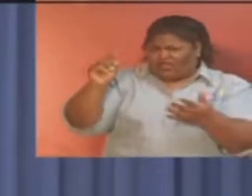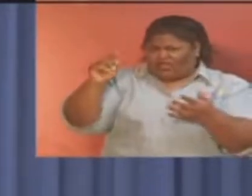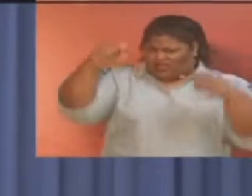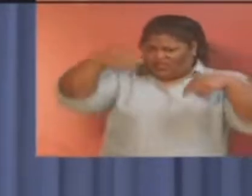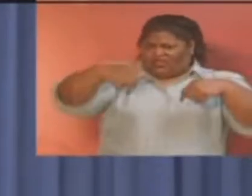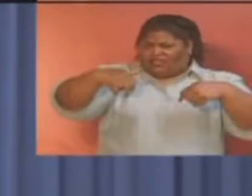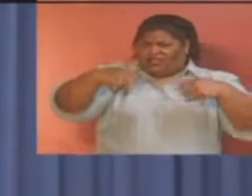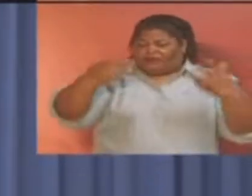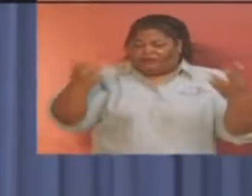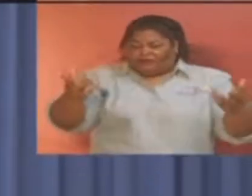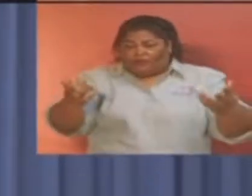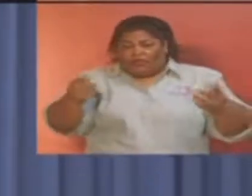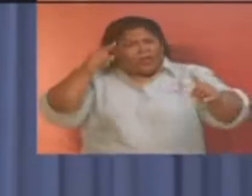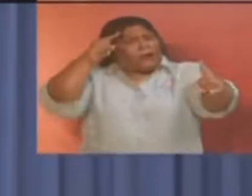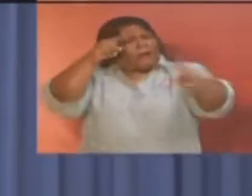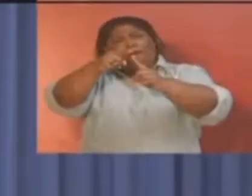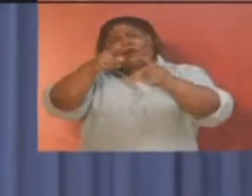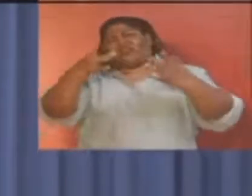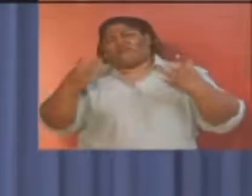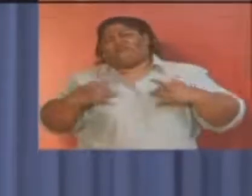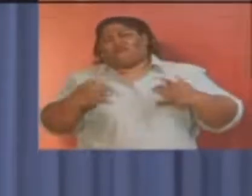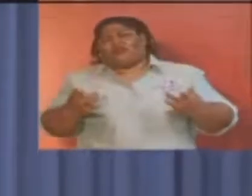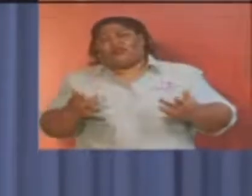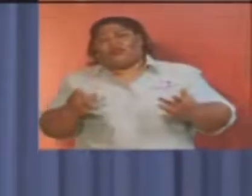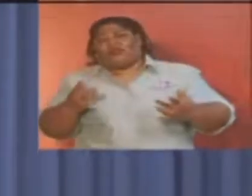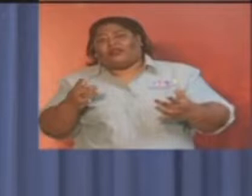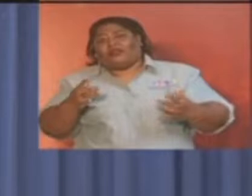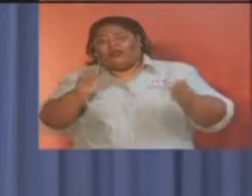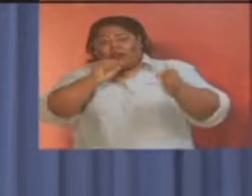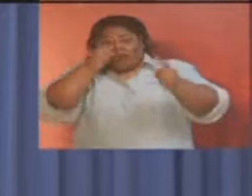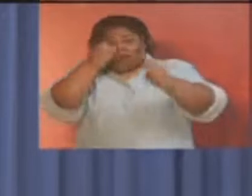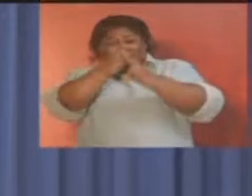to stave off a calamity.